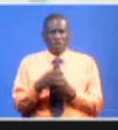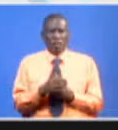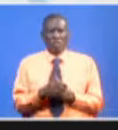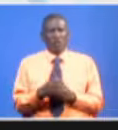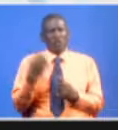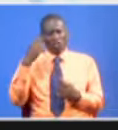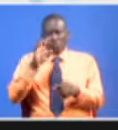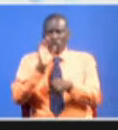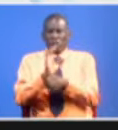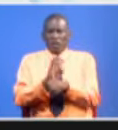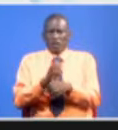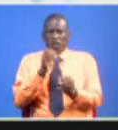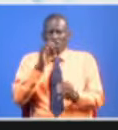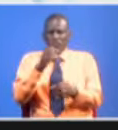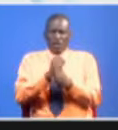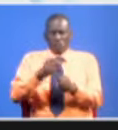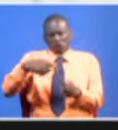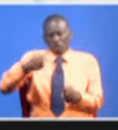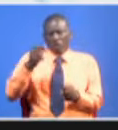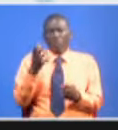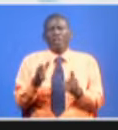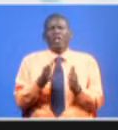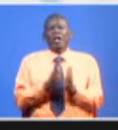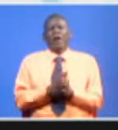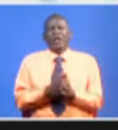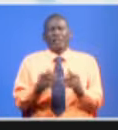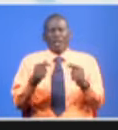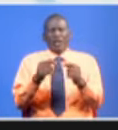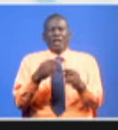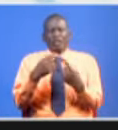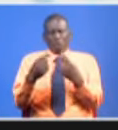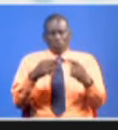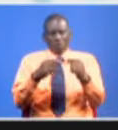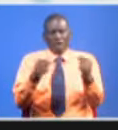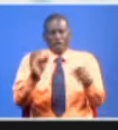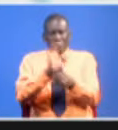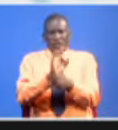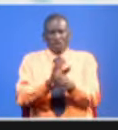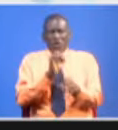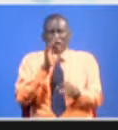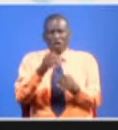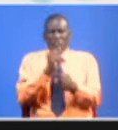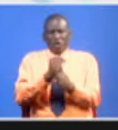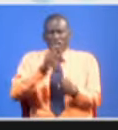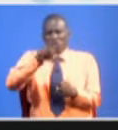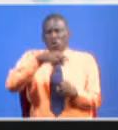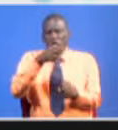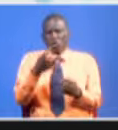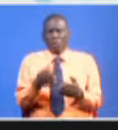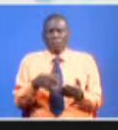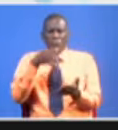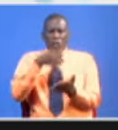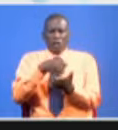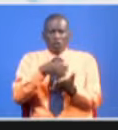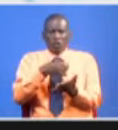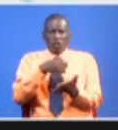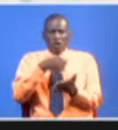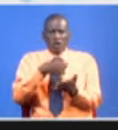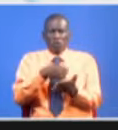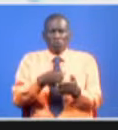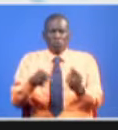the church when it does right and against the church when it does wrong, including